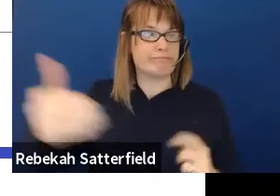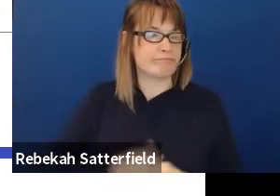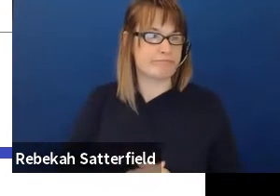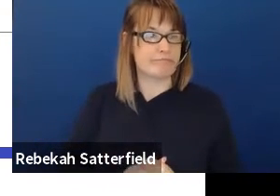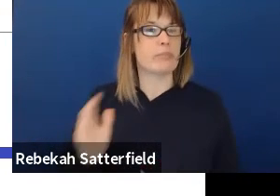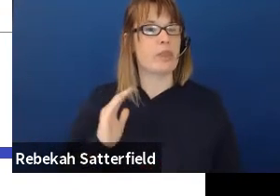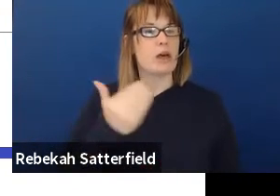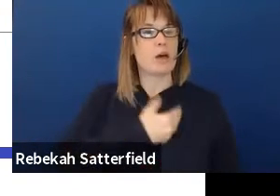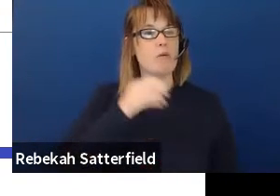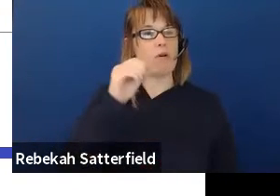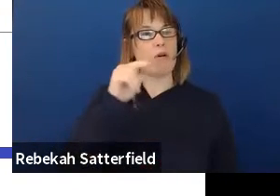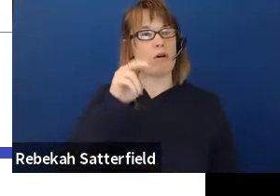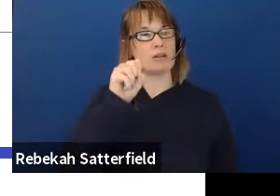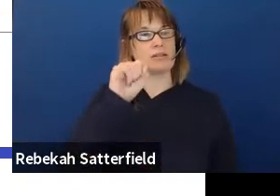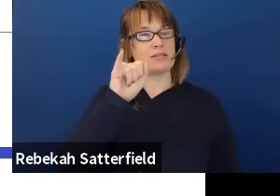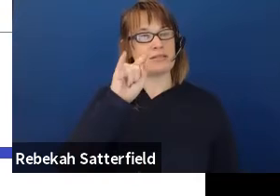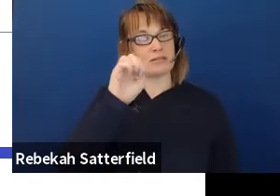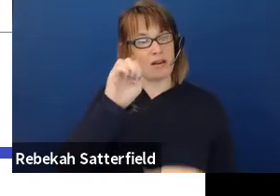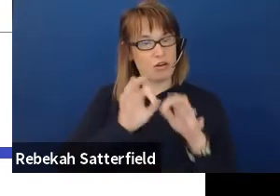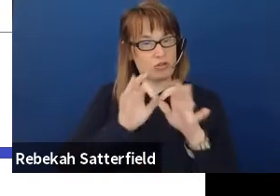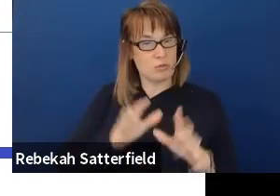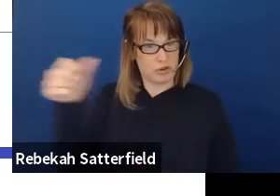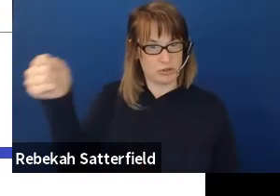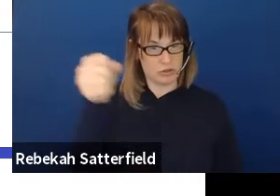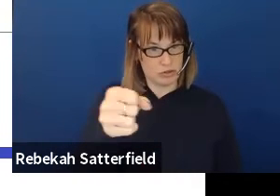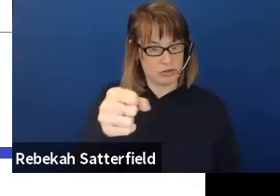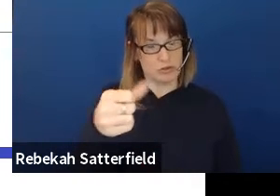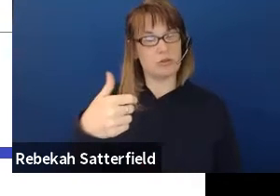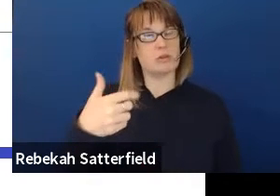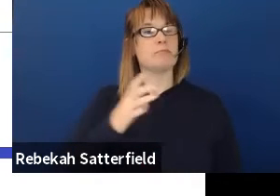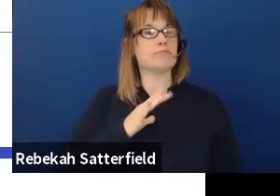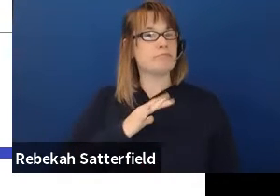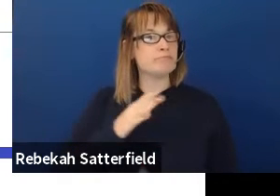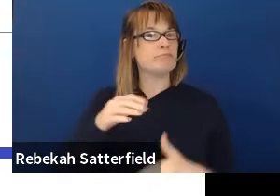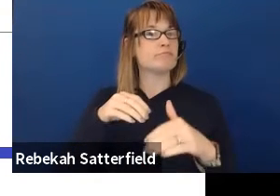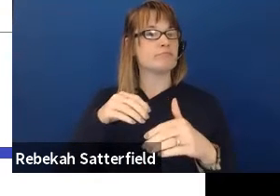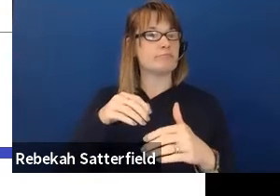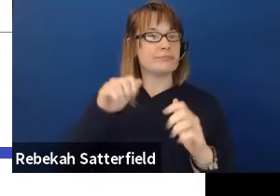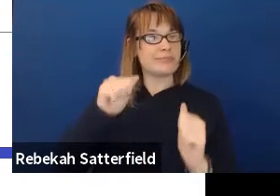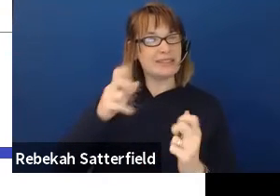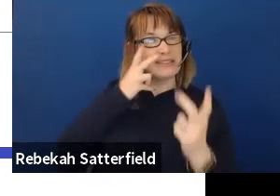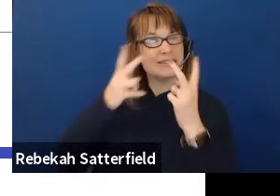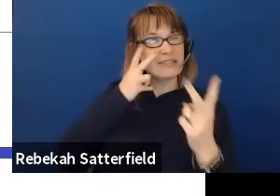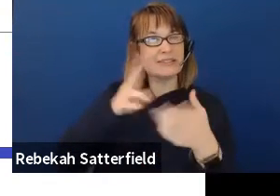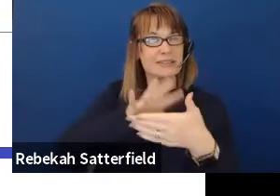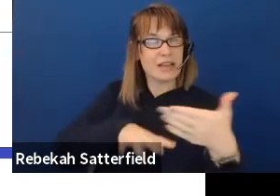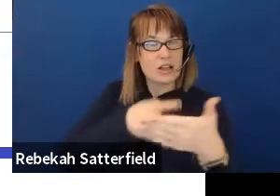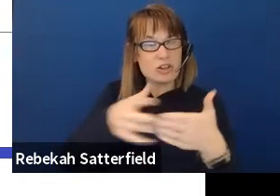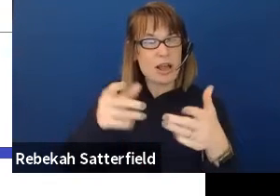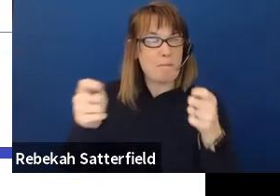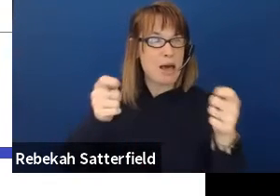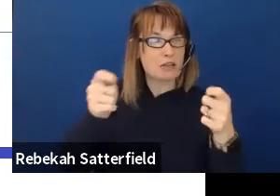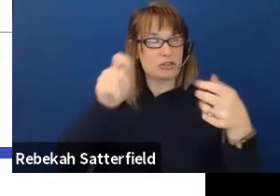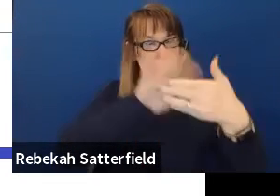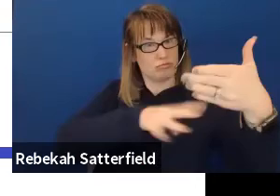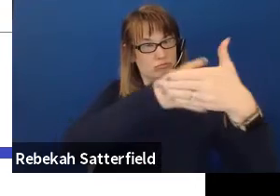Our on-site interpretation service provides complete visibility into interpreter scheduling and management. Providers